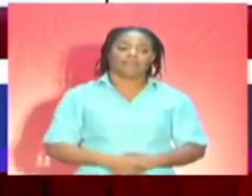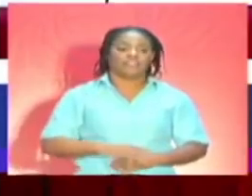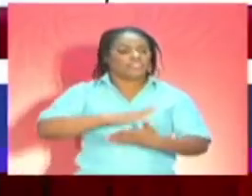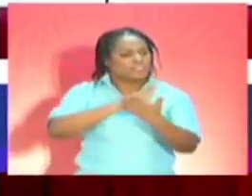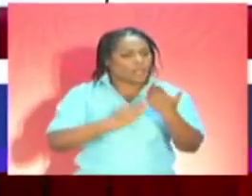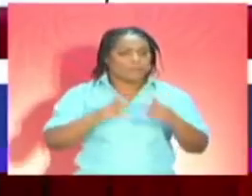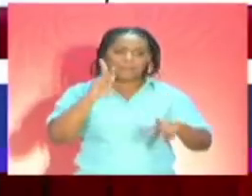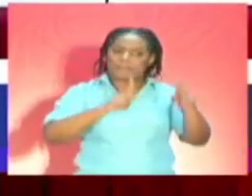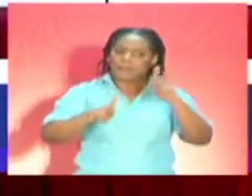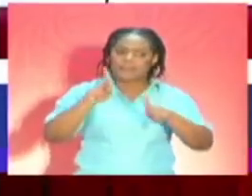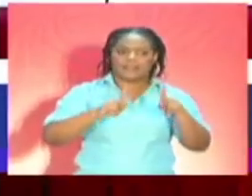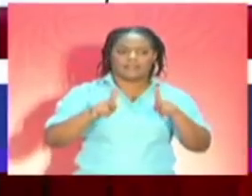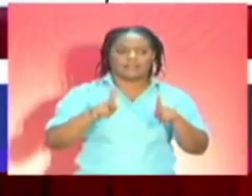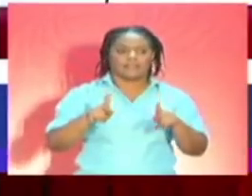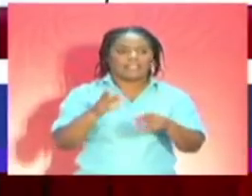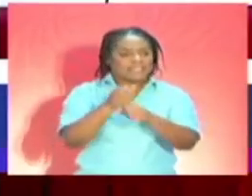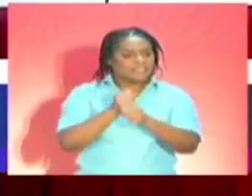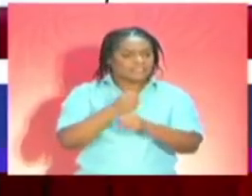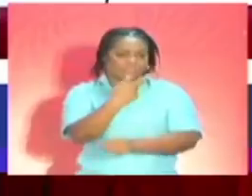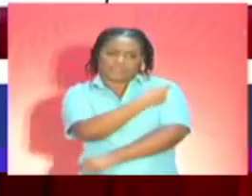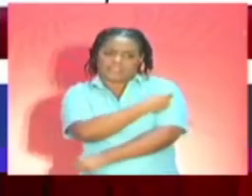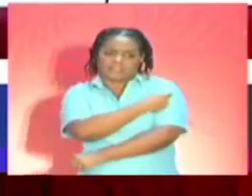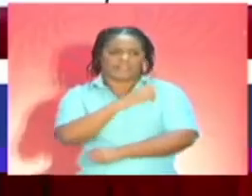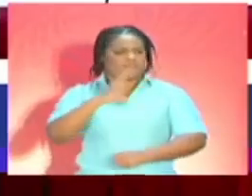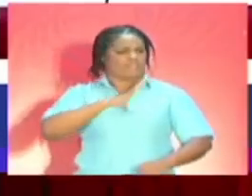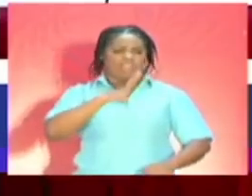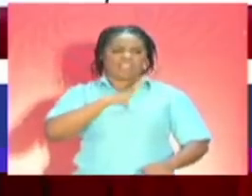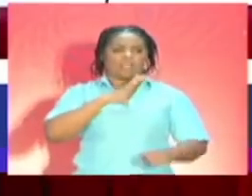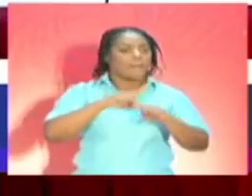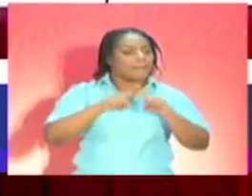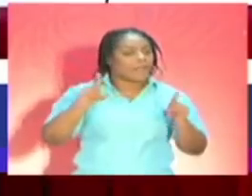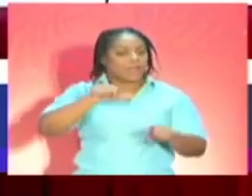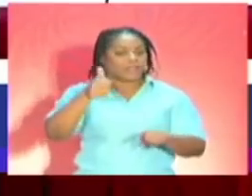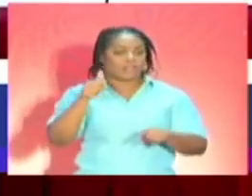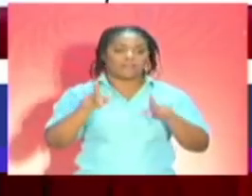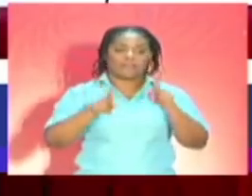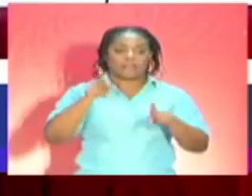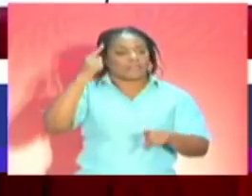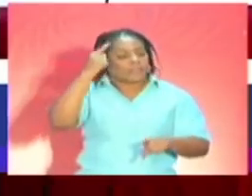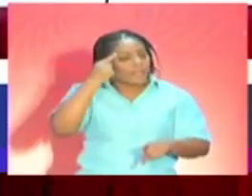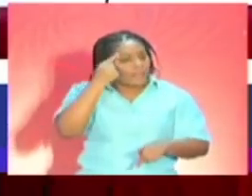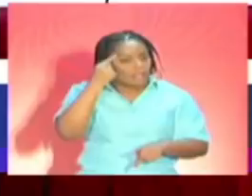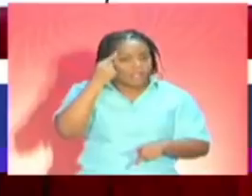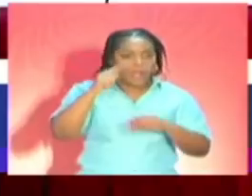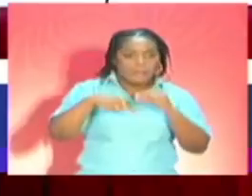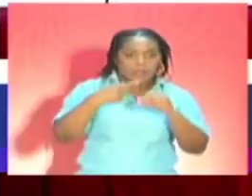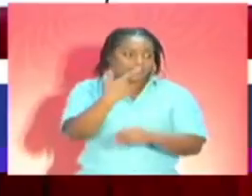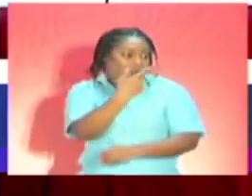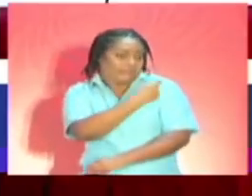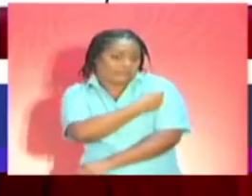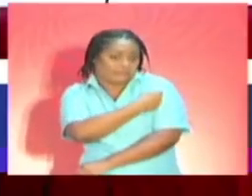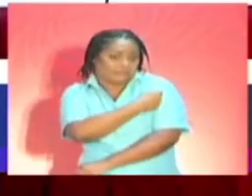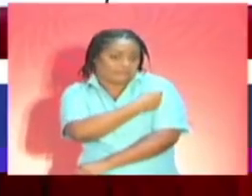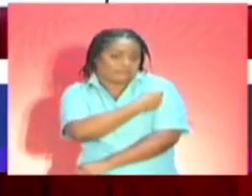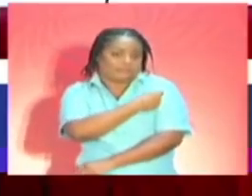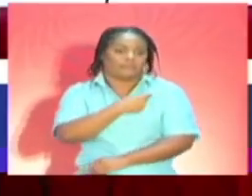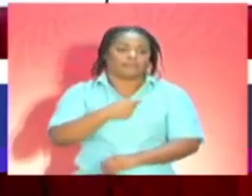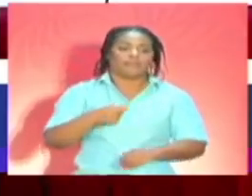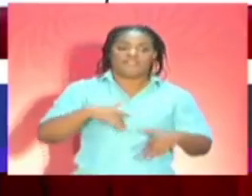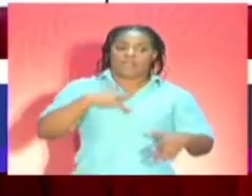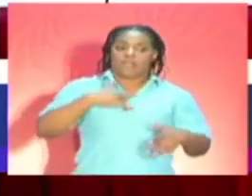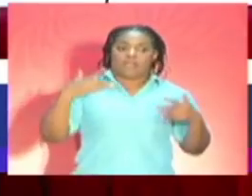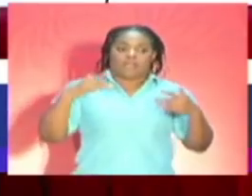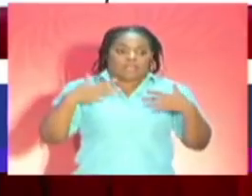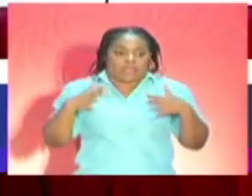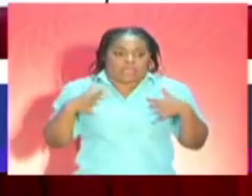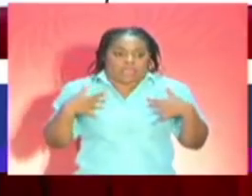getting a vaccine is no big deal. But for others, the thought of being injected can bring on anxiety and